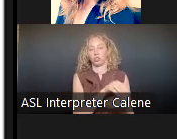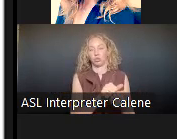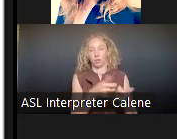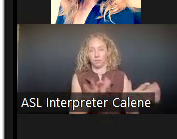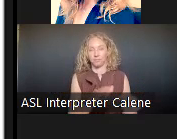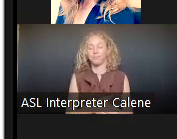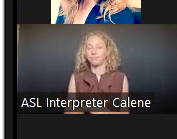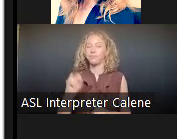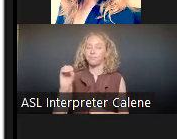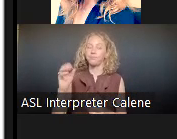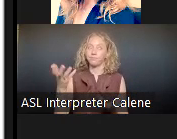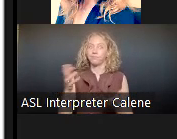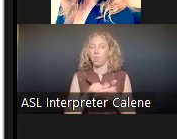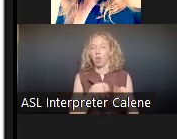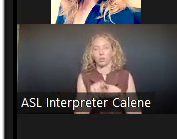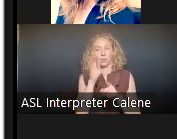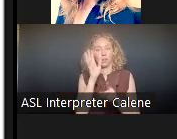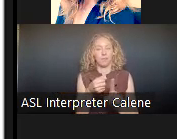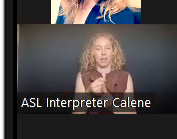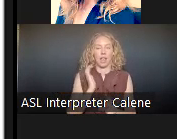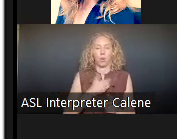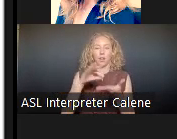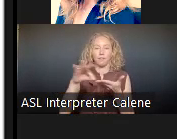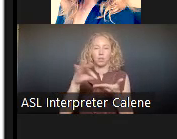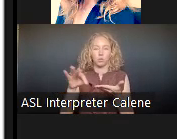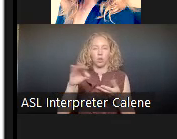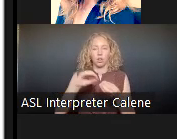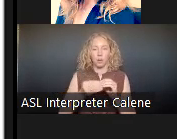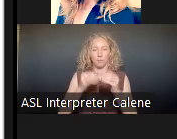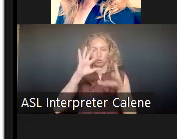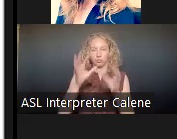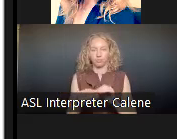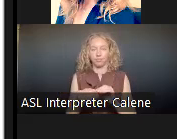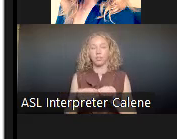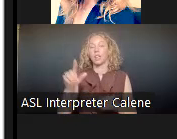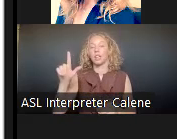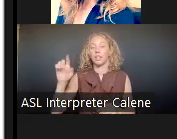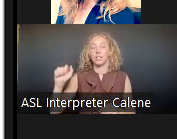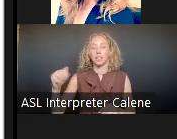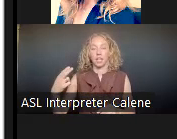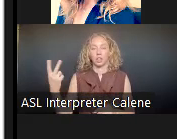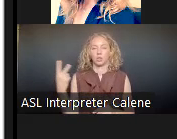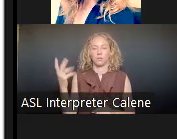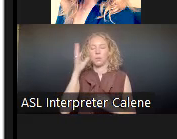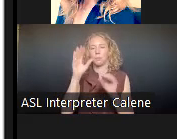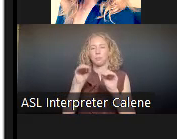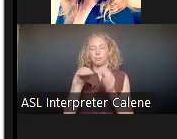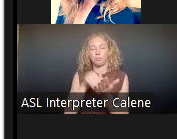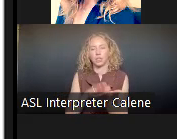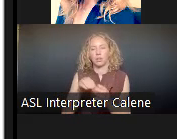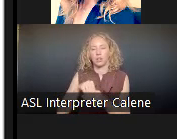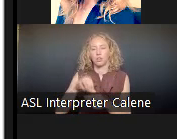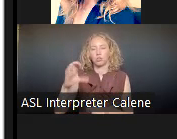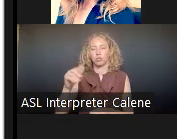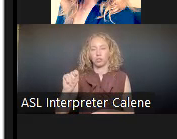So that also affects our inventory numbers. Leah and I can put in the chat a link if you want